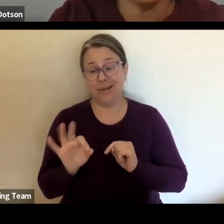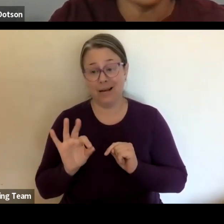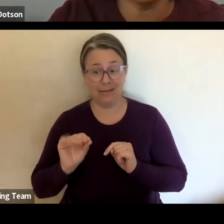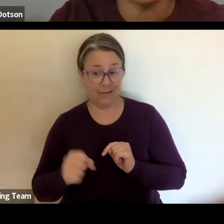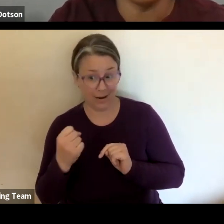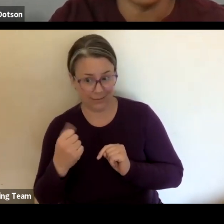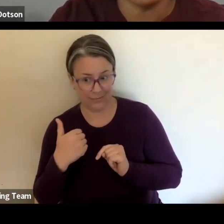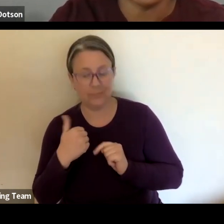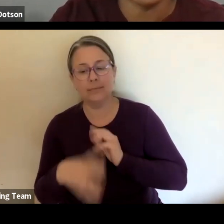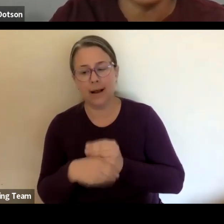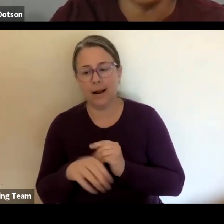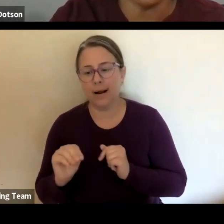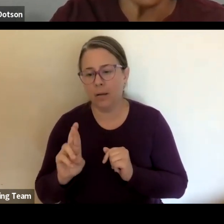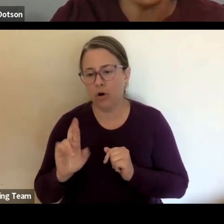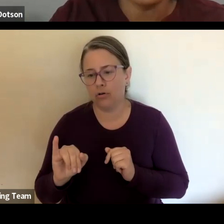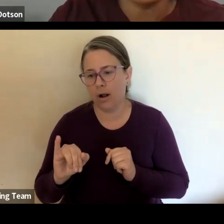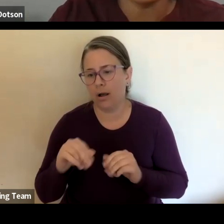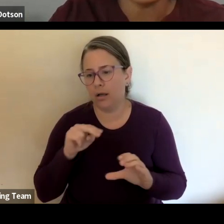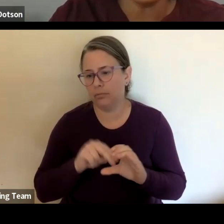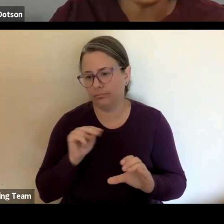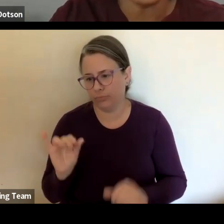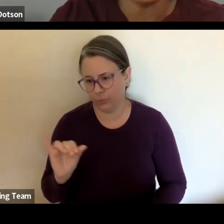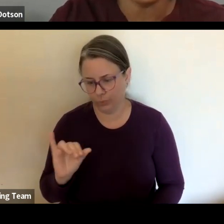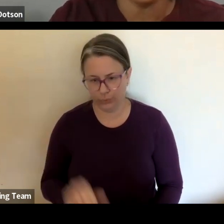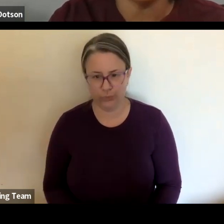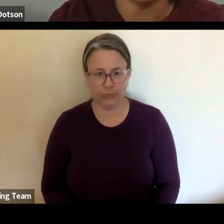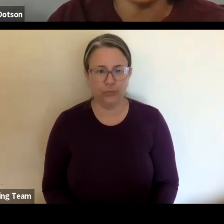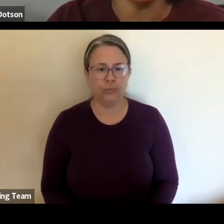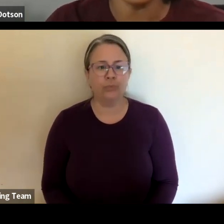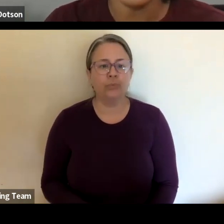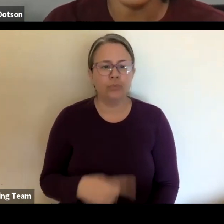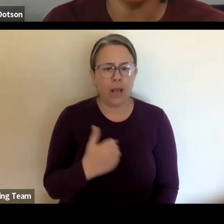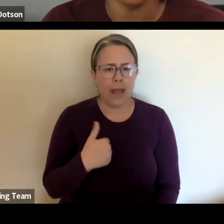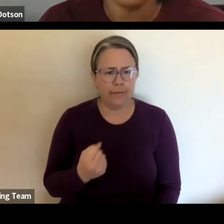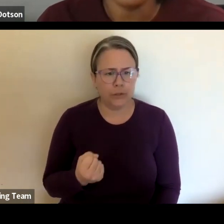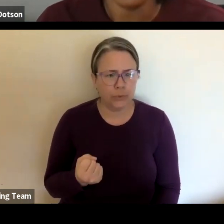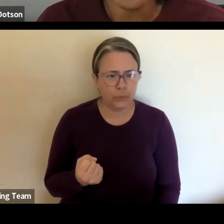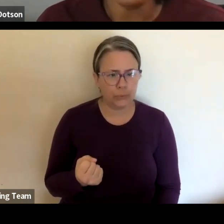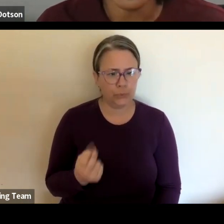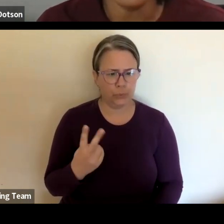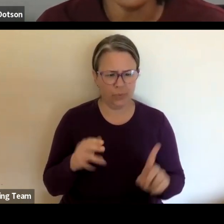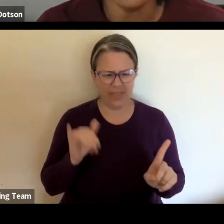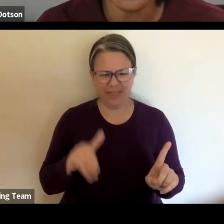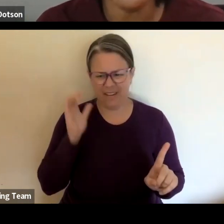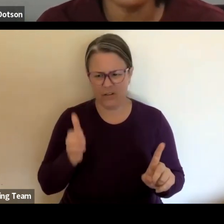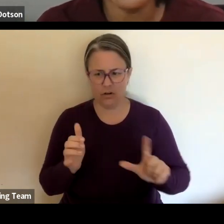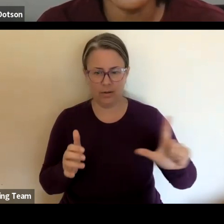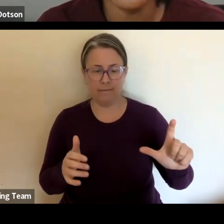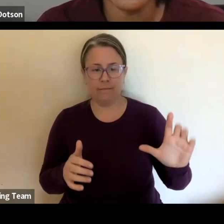on, there's actually two of them represented in this figure. On the left side is a study where we looked